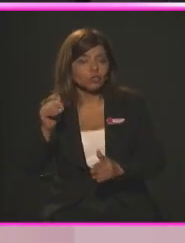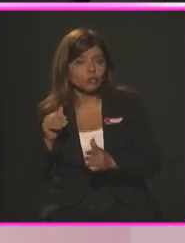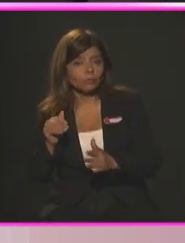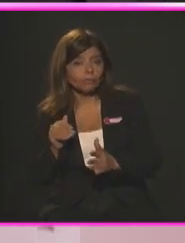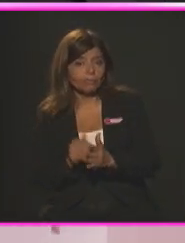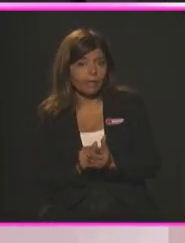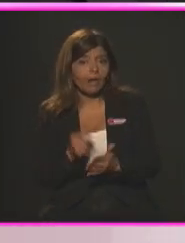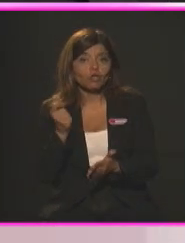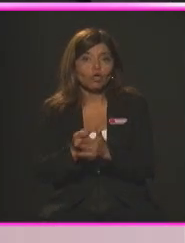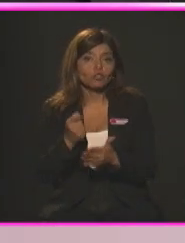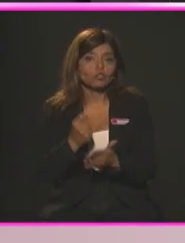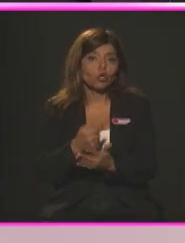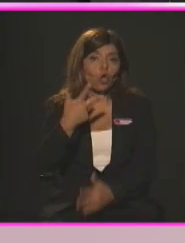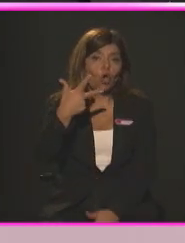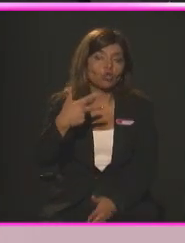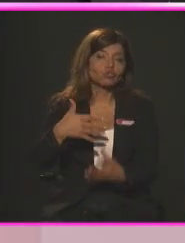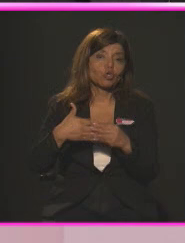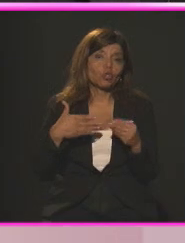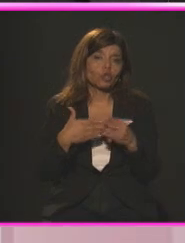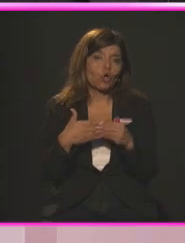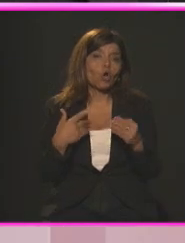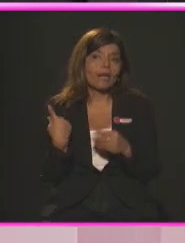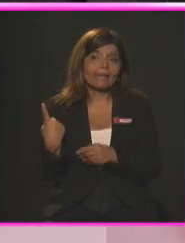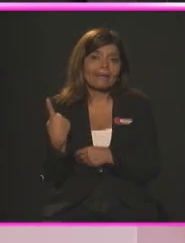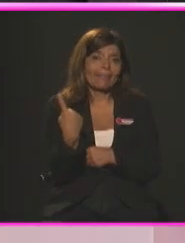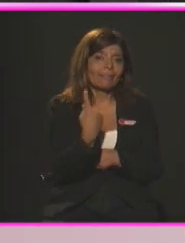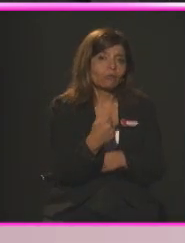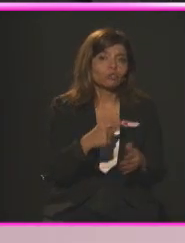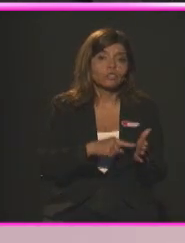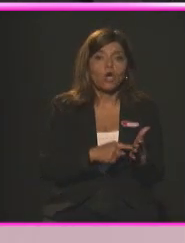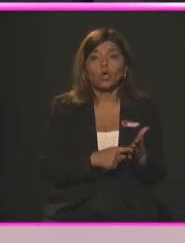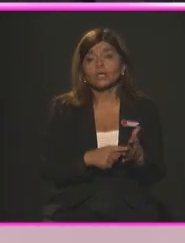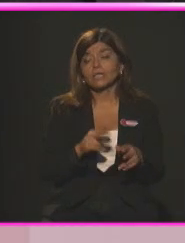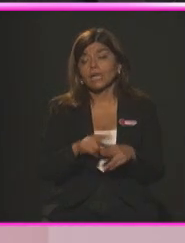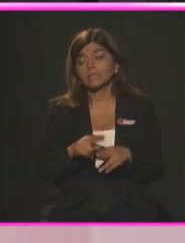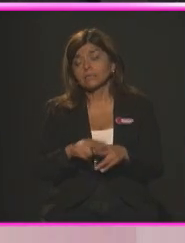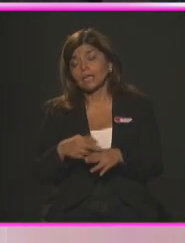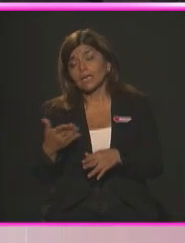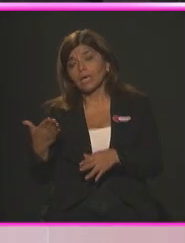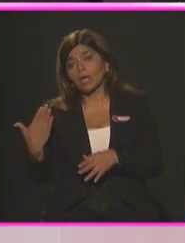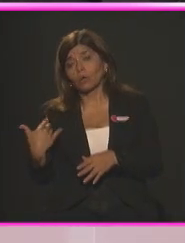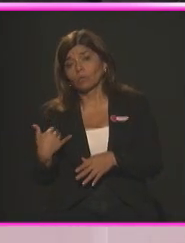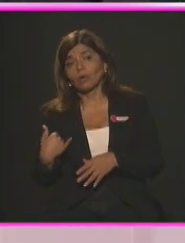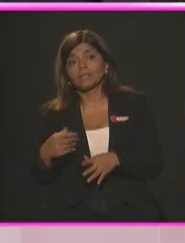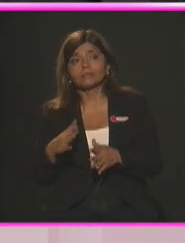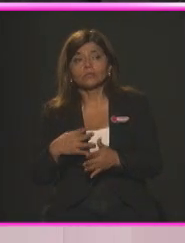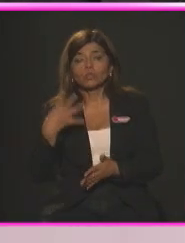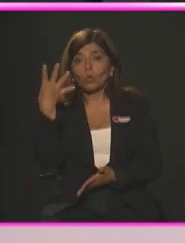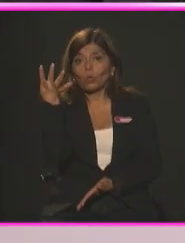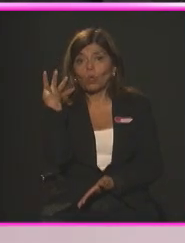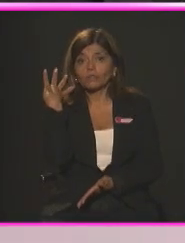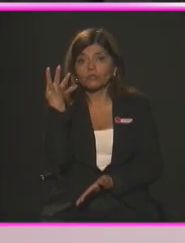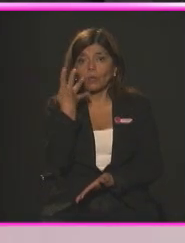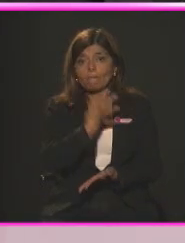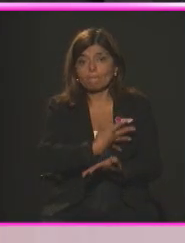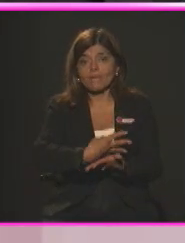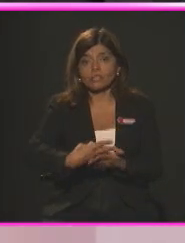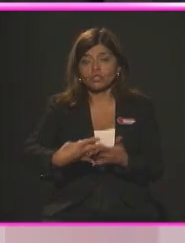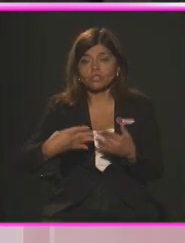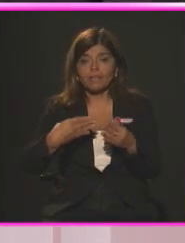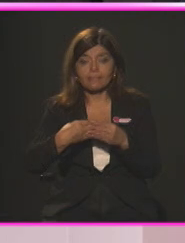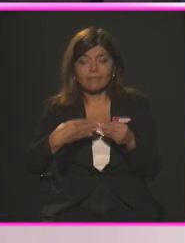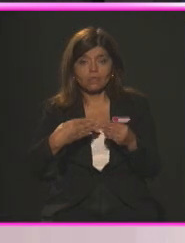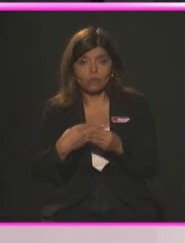old technology, it would have cost $4 million, but we did it for just $12,000, and we did it overnight instead of